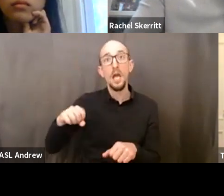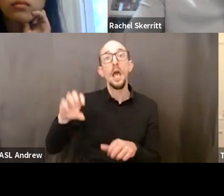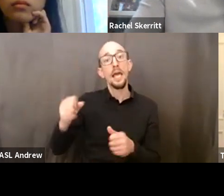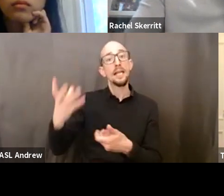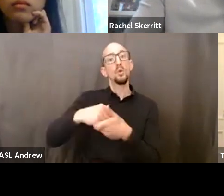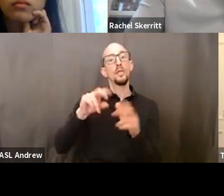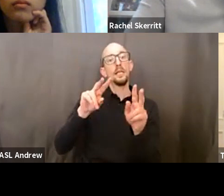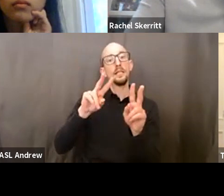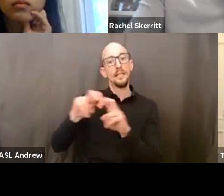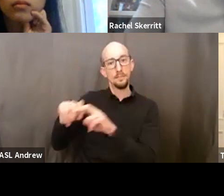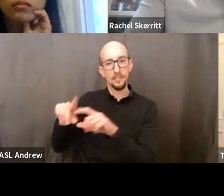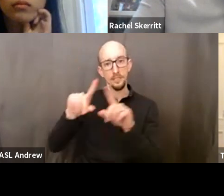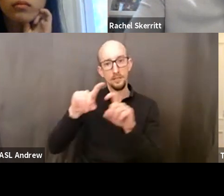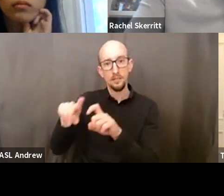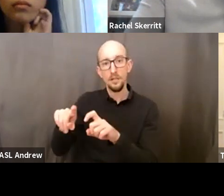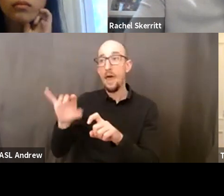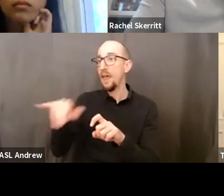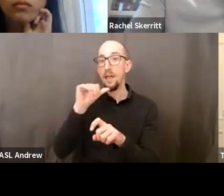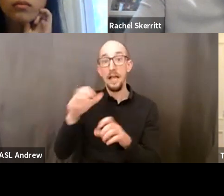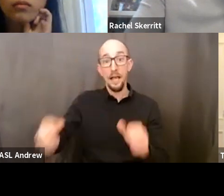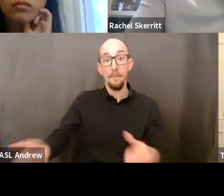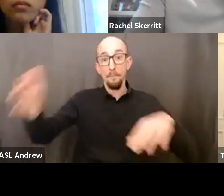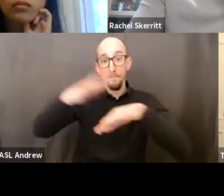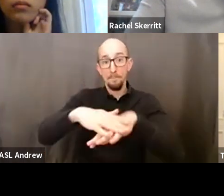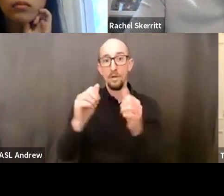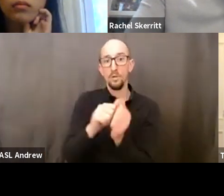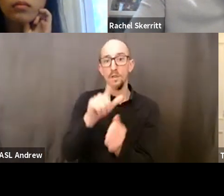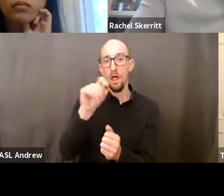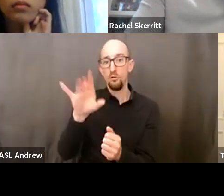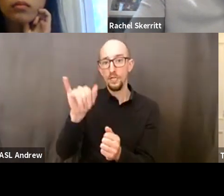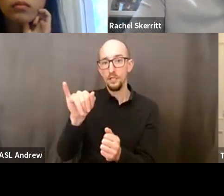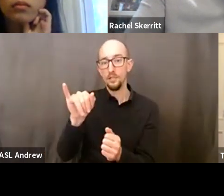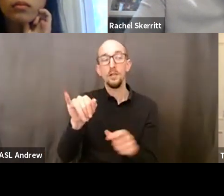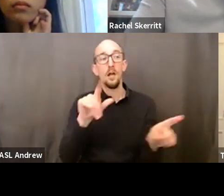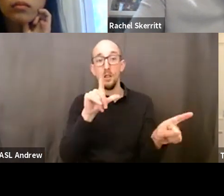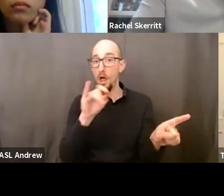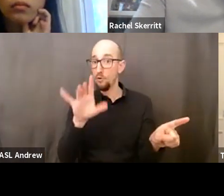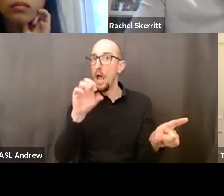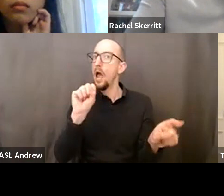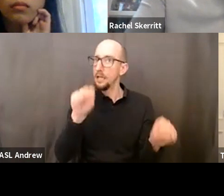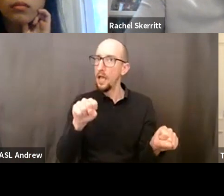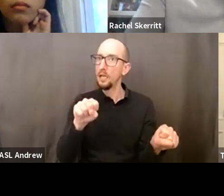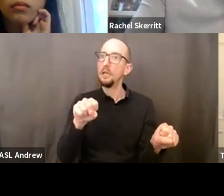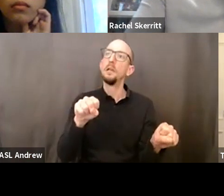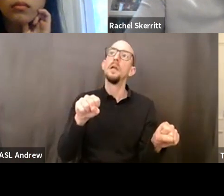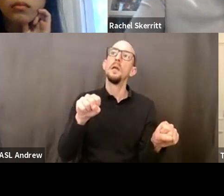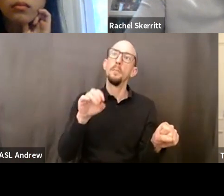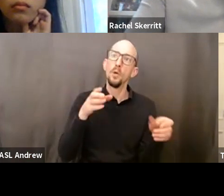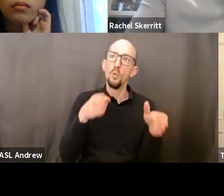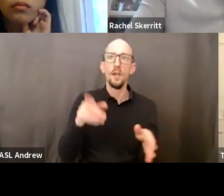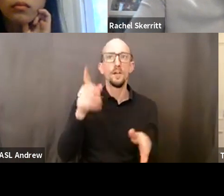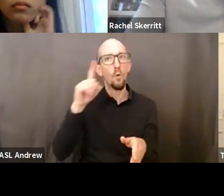separate from lottery. Lottery can be the means for invitation, but not the means for eligibility. And that's a